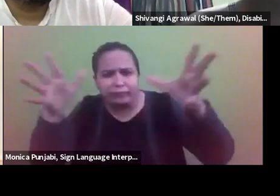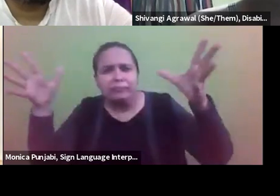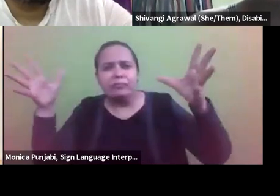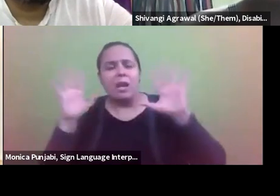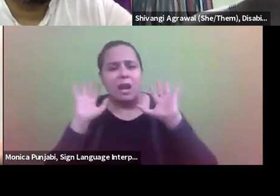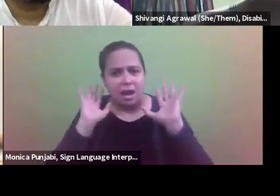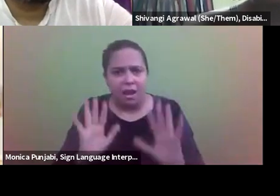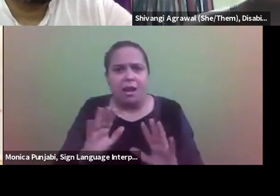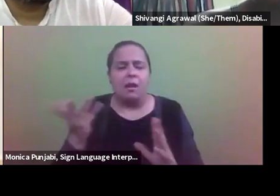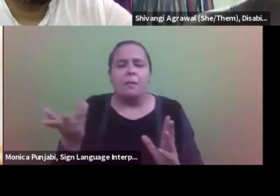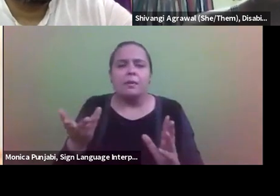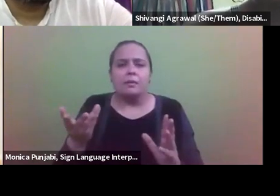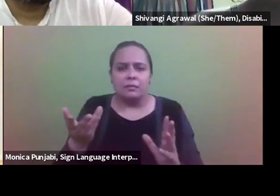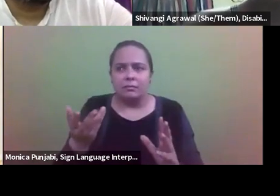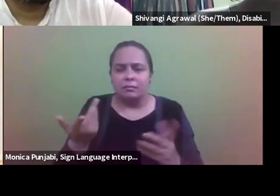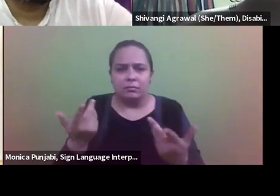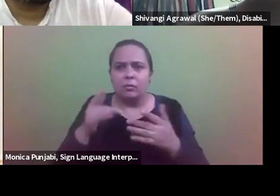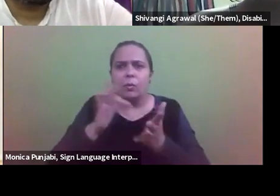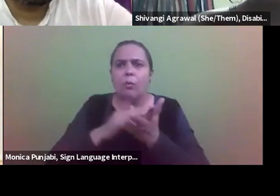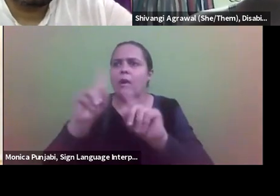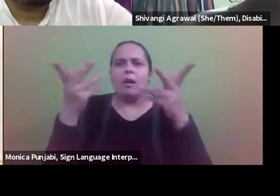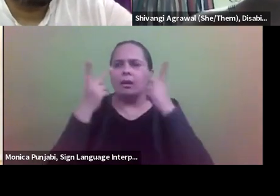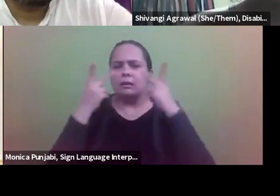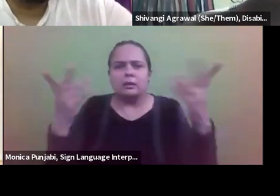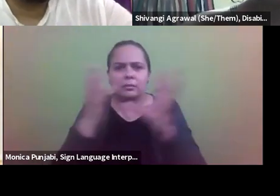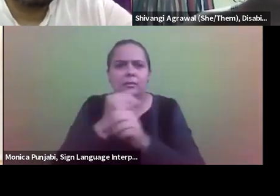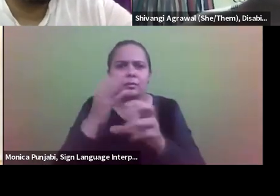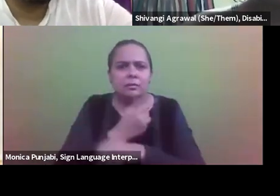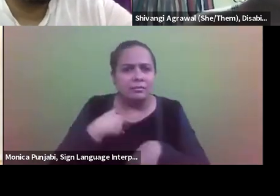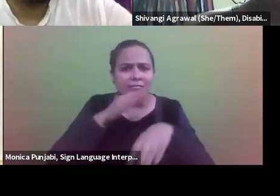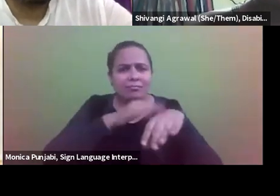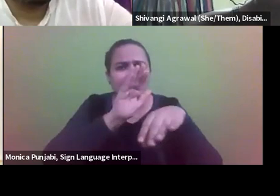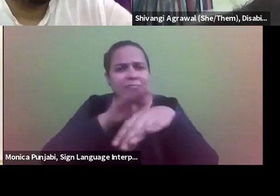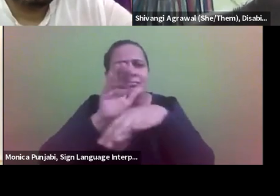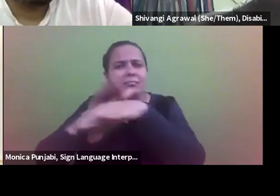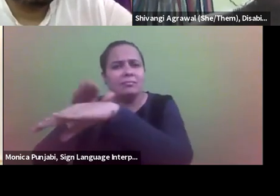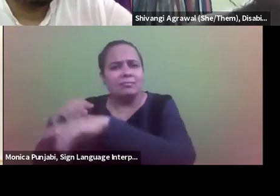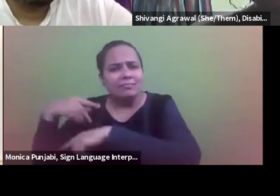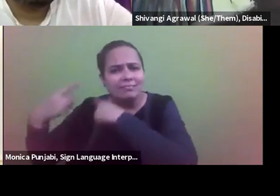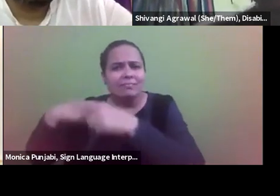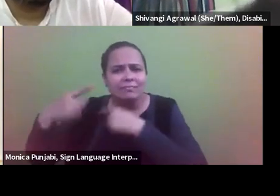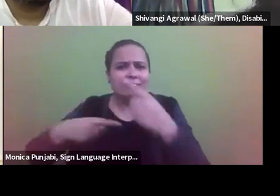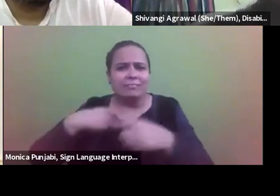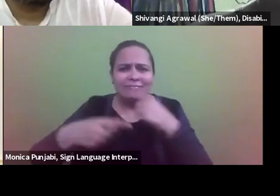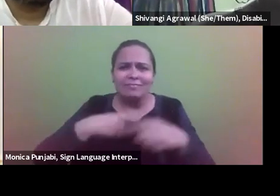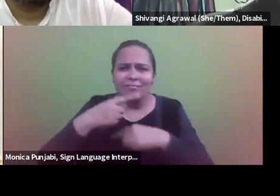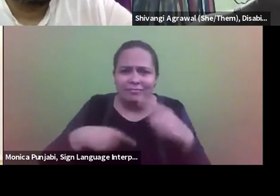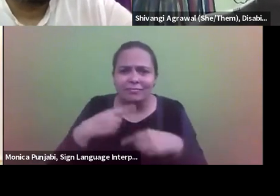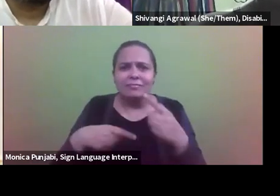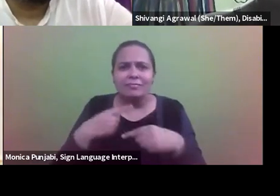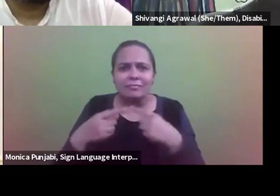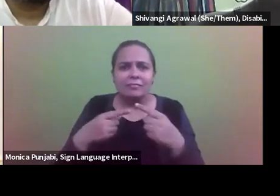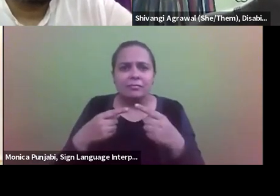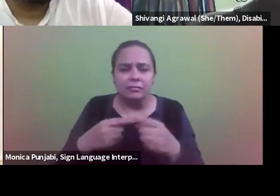Johnson who had to throw a brick at Stonewall. And I keep reminding this to people over and over again, that it took a trans woman of color